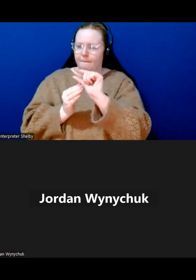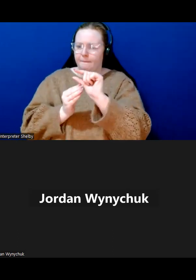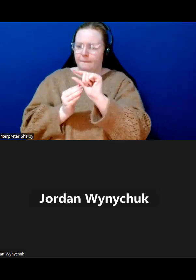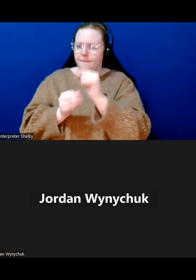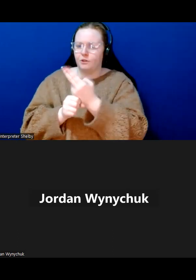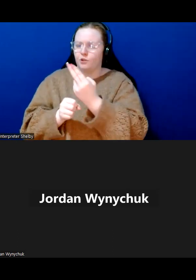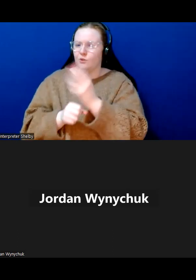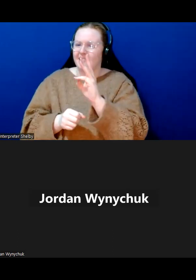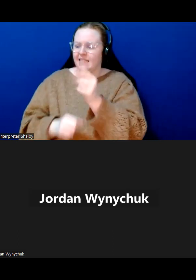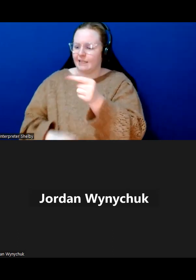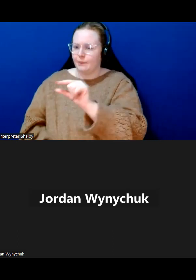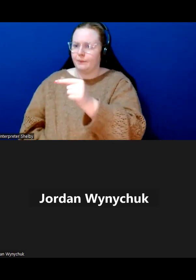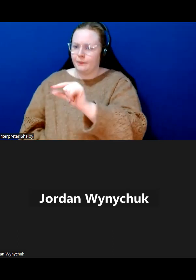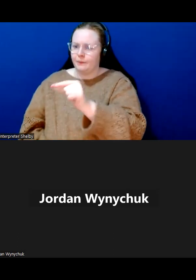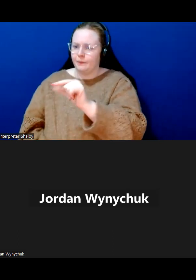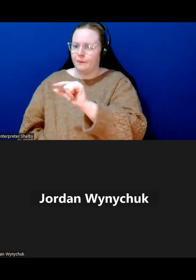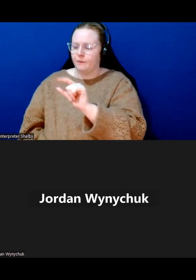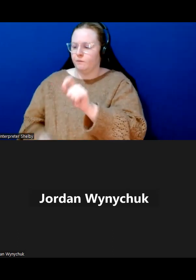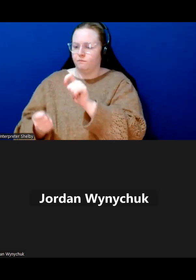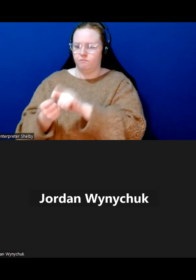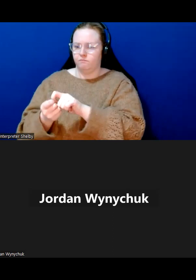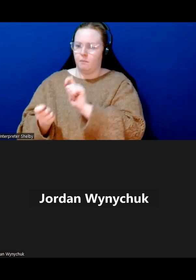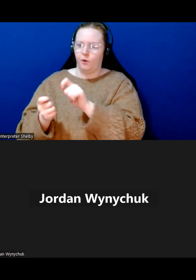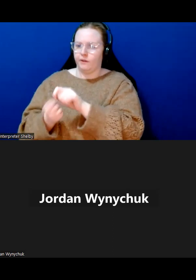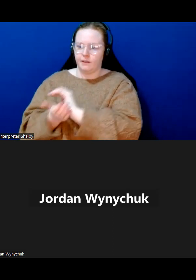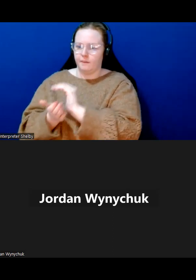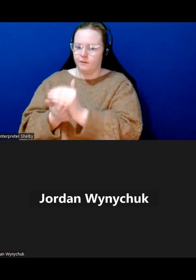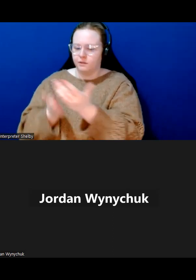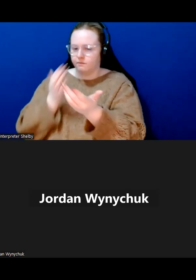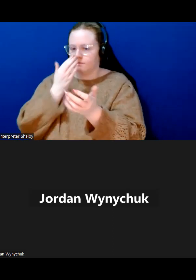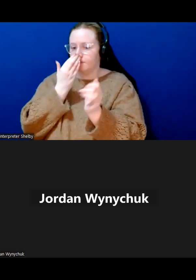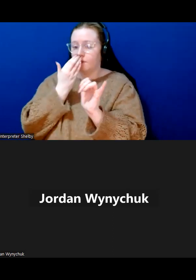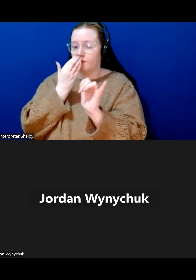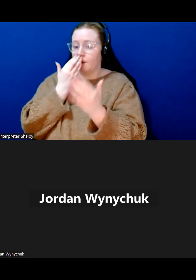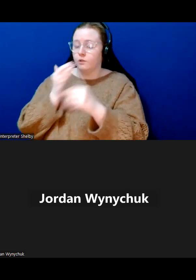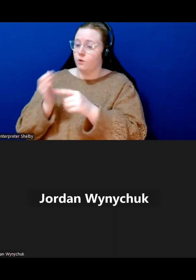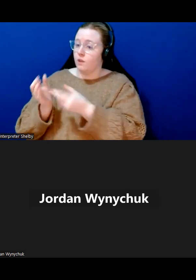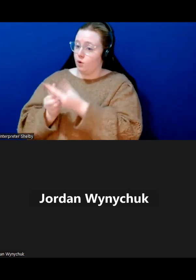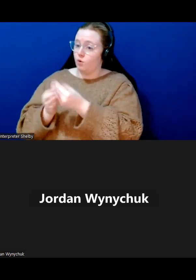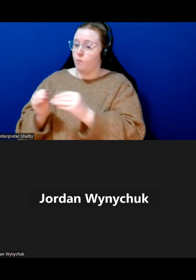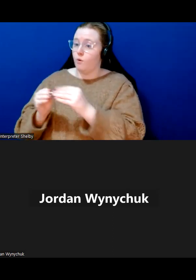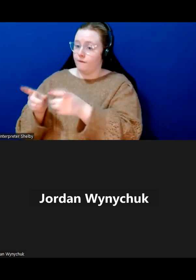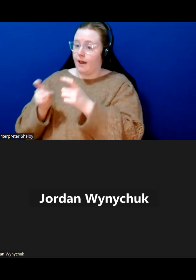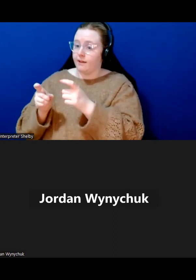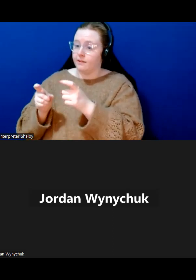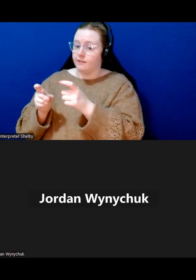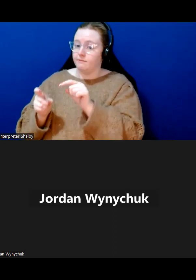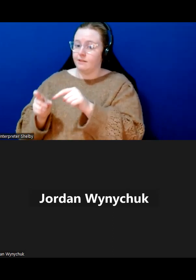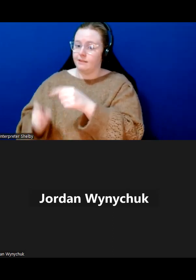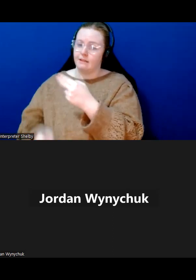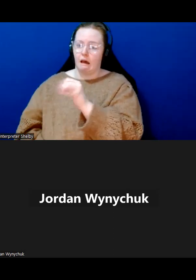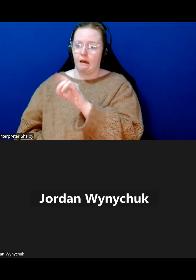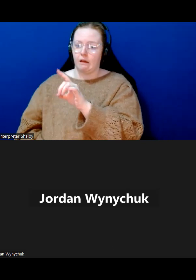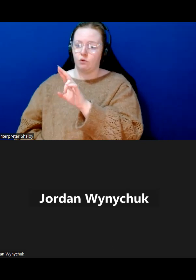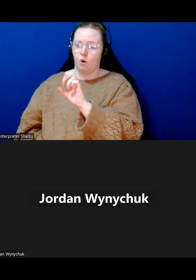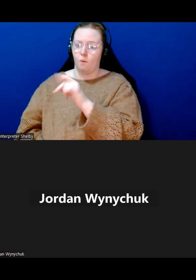bin. So you know you have exactly the nutrients you need. They also grow 40% faster in hydroponics, which is a really cool fact. And